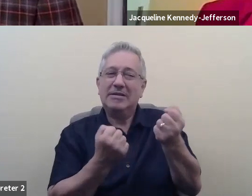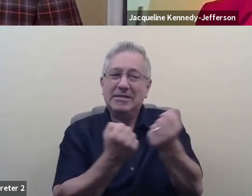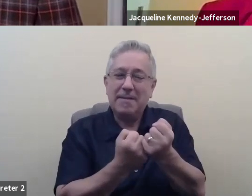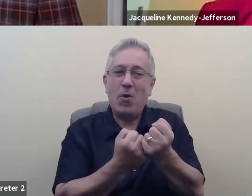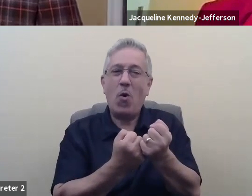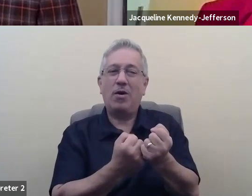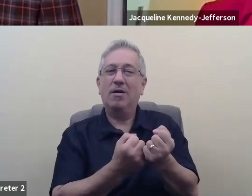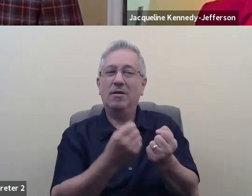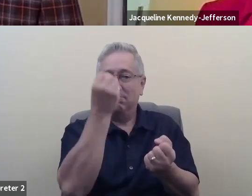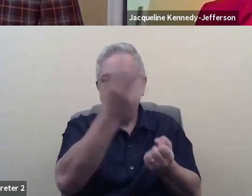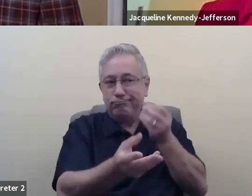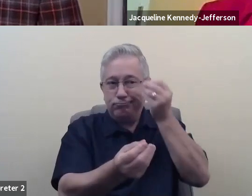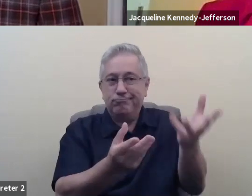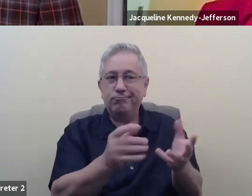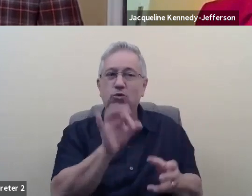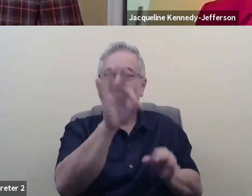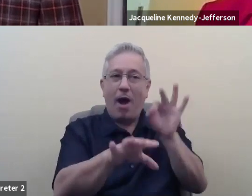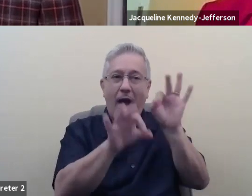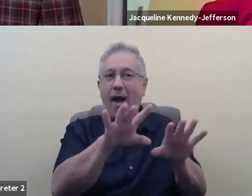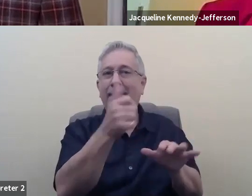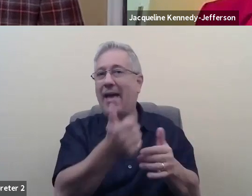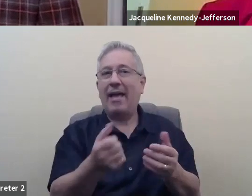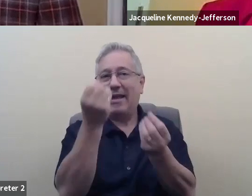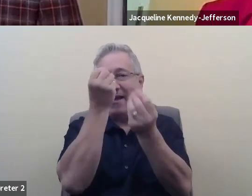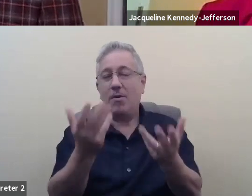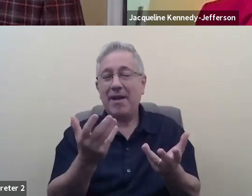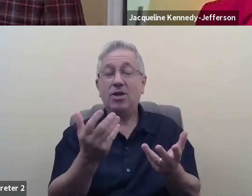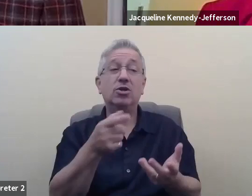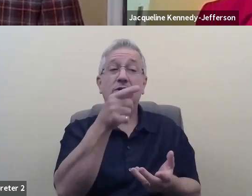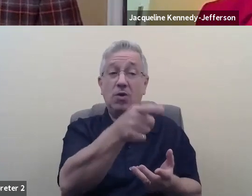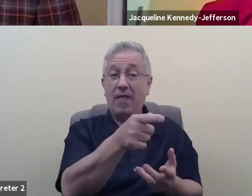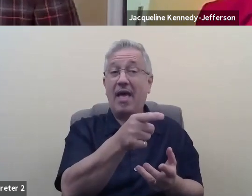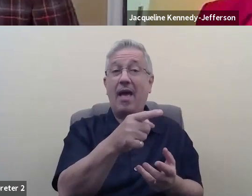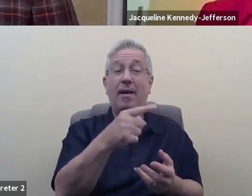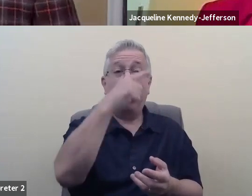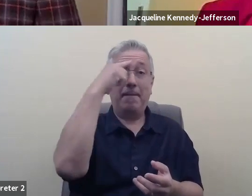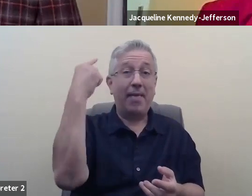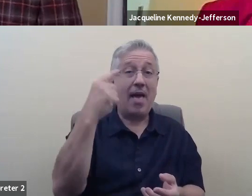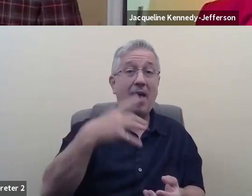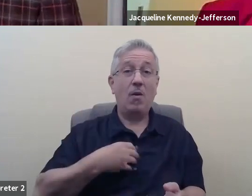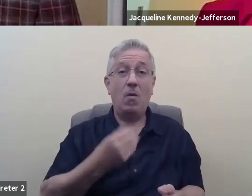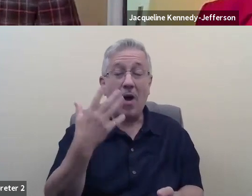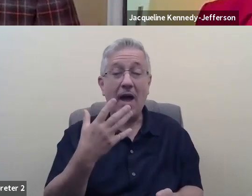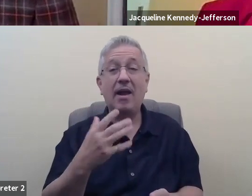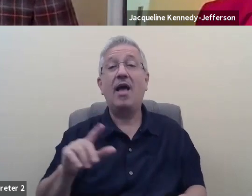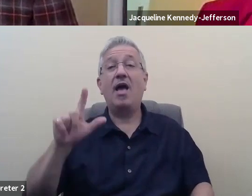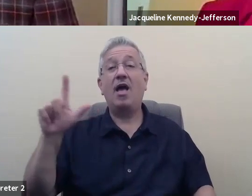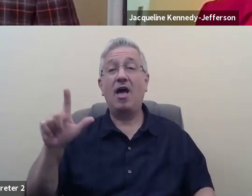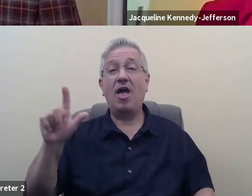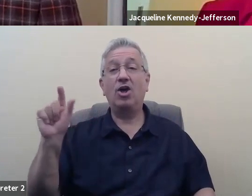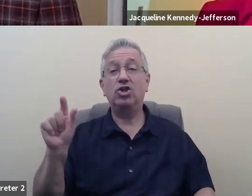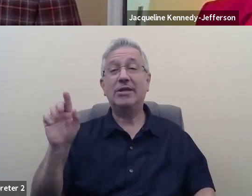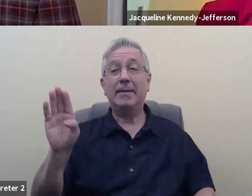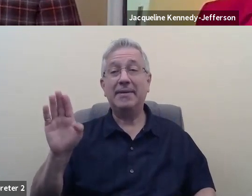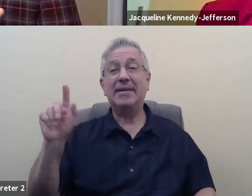behalf of, the marginalized, LGBTQ, the individuals with disability, the mental